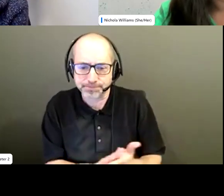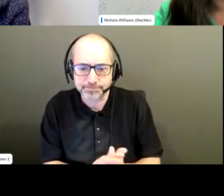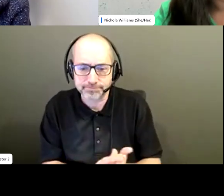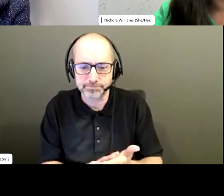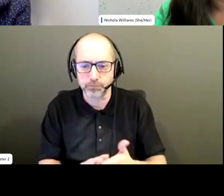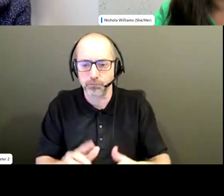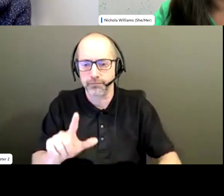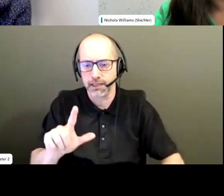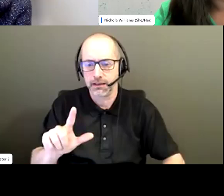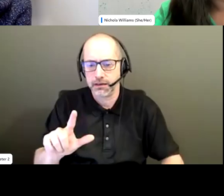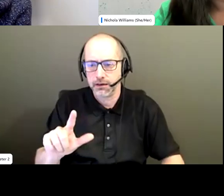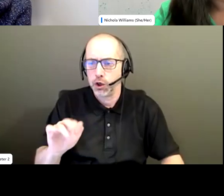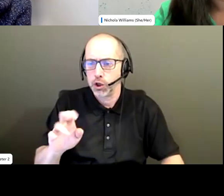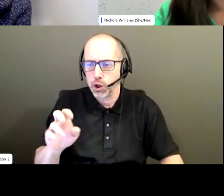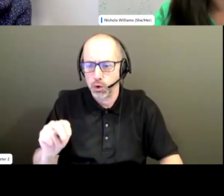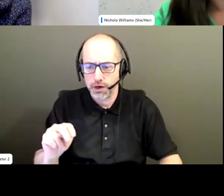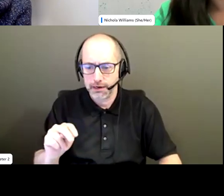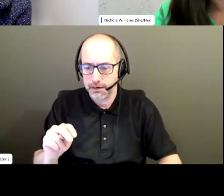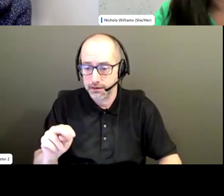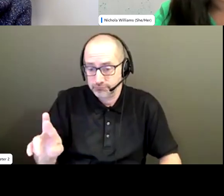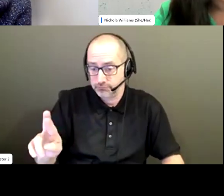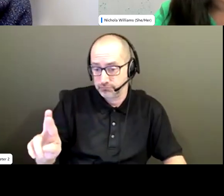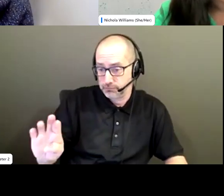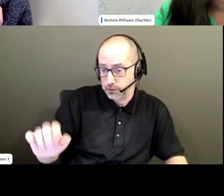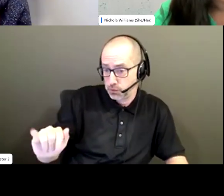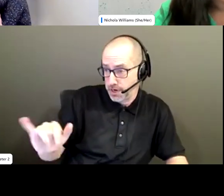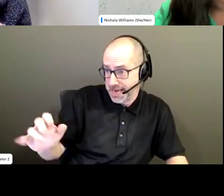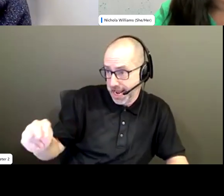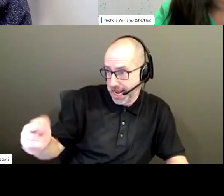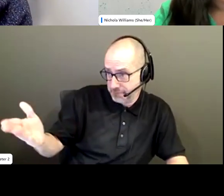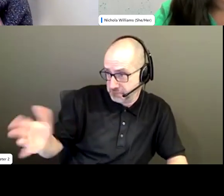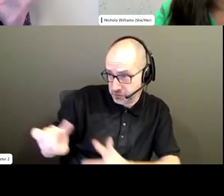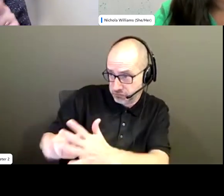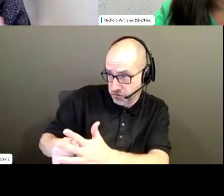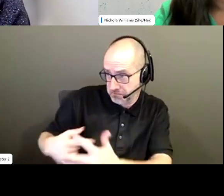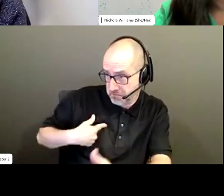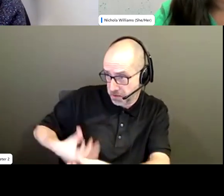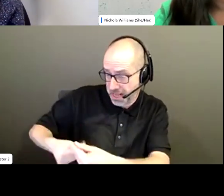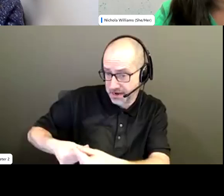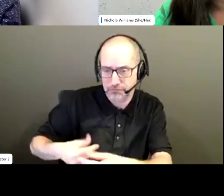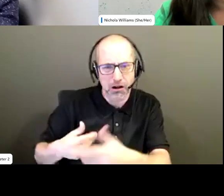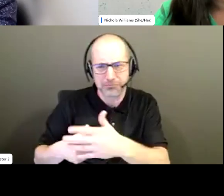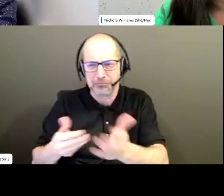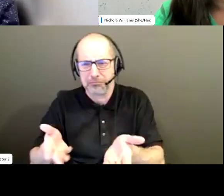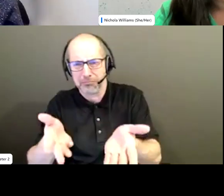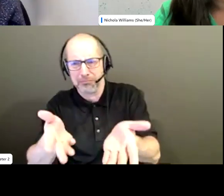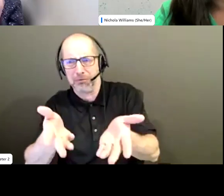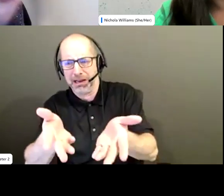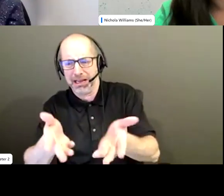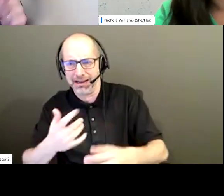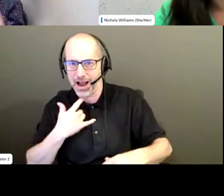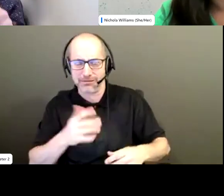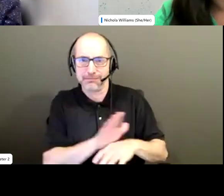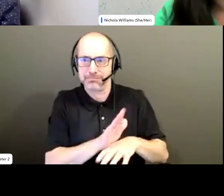Yeah, Ryan, did you want to start and I can add on or? No, Do go you have a ahead. preference? I was typing Okay. something,